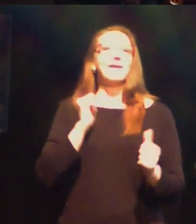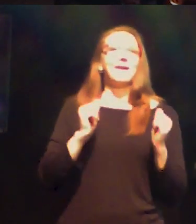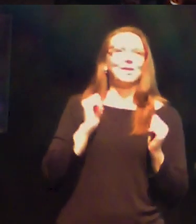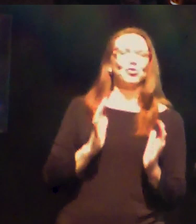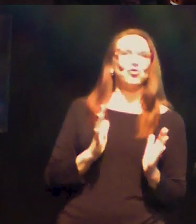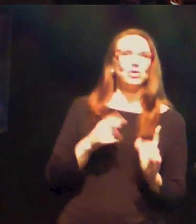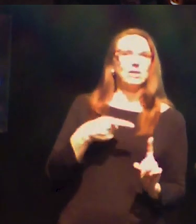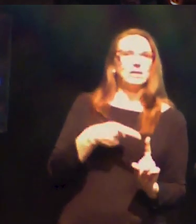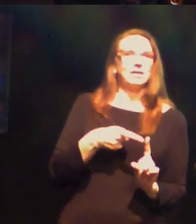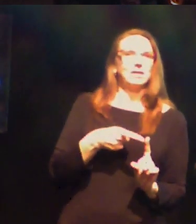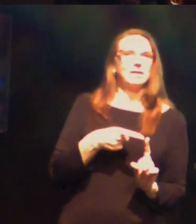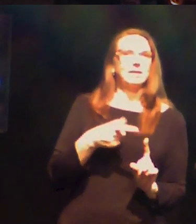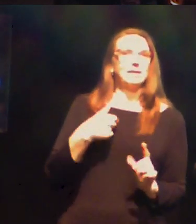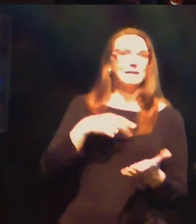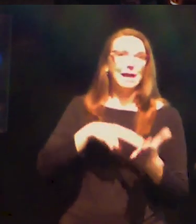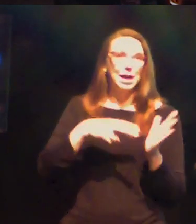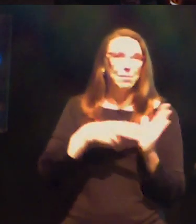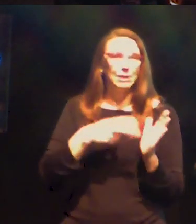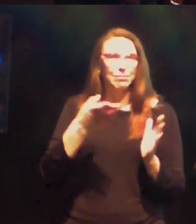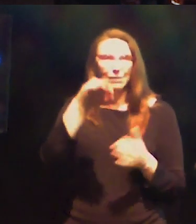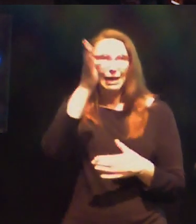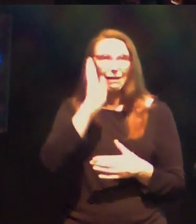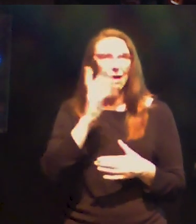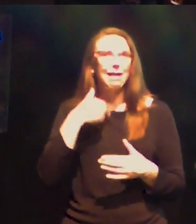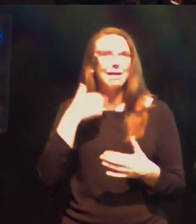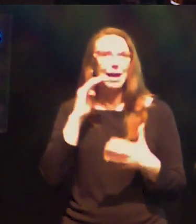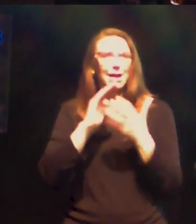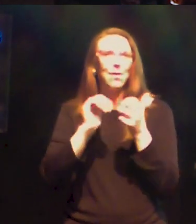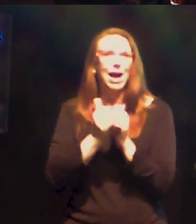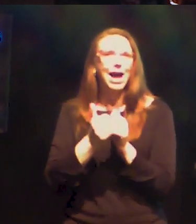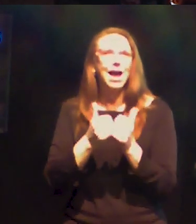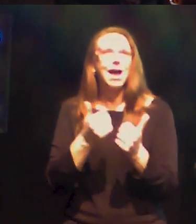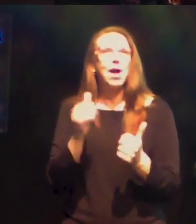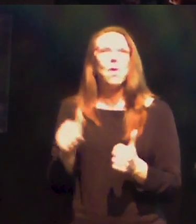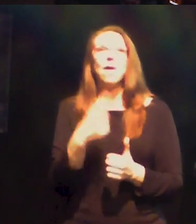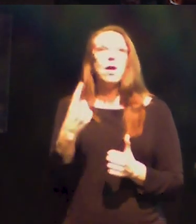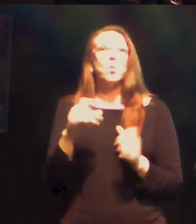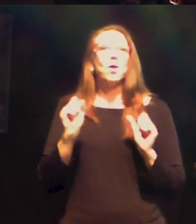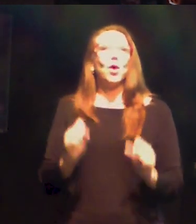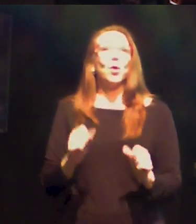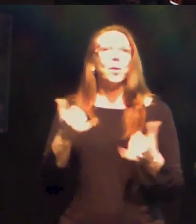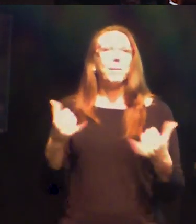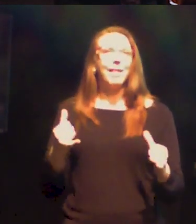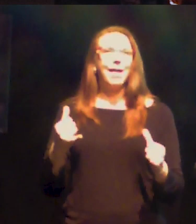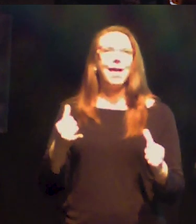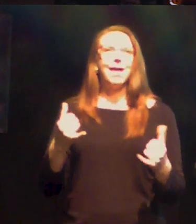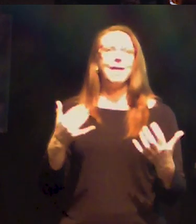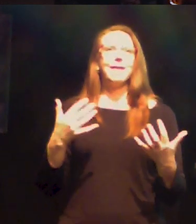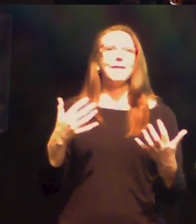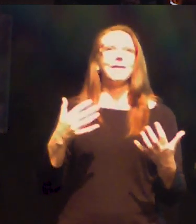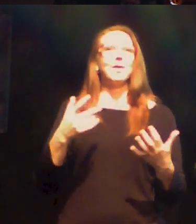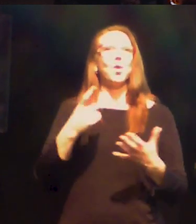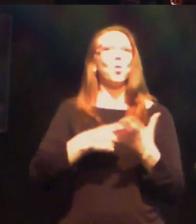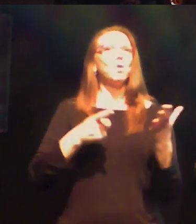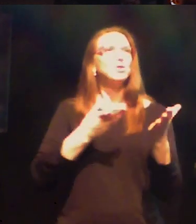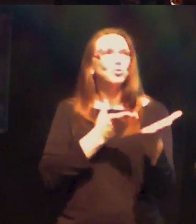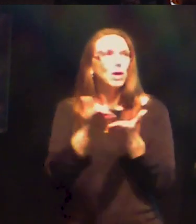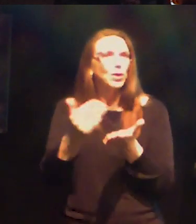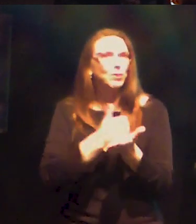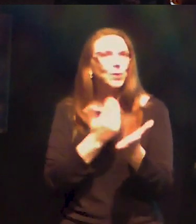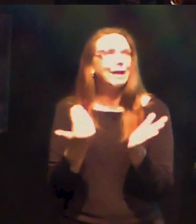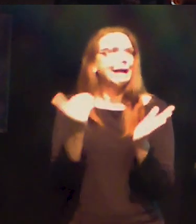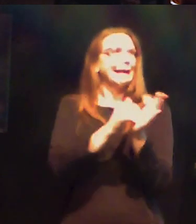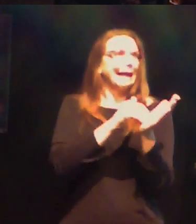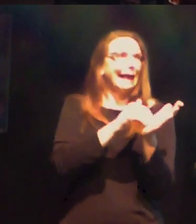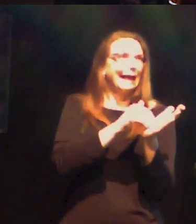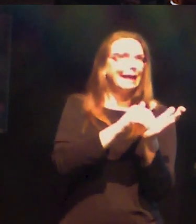also was an actress in it. So I mean, my God, I don't know how anyone could play